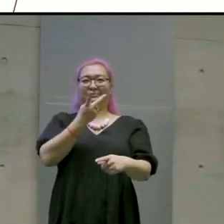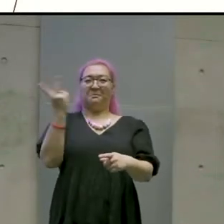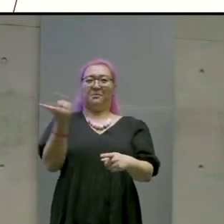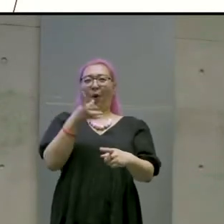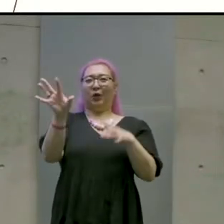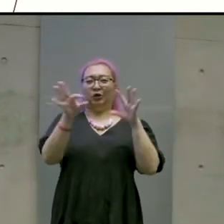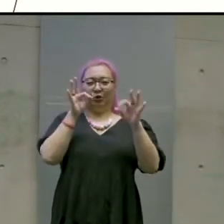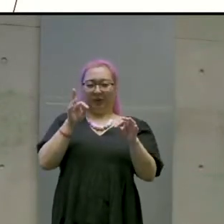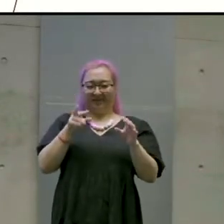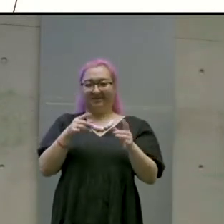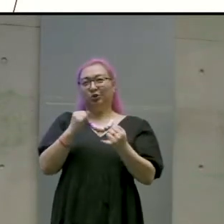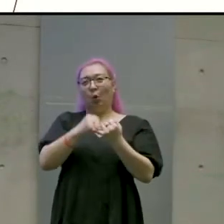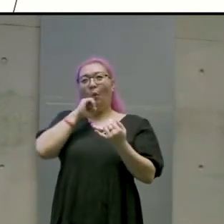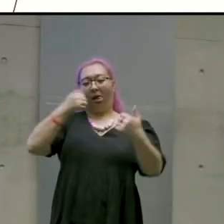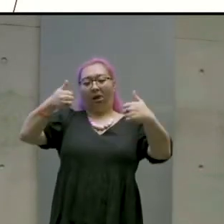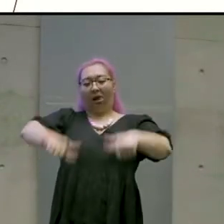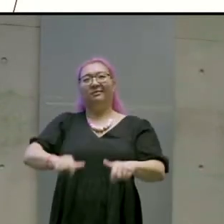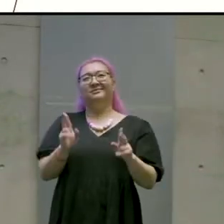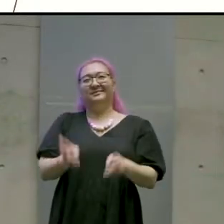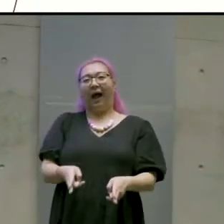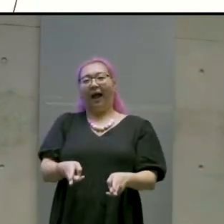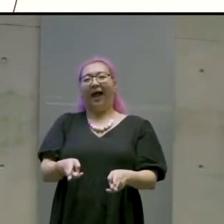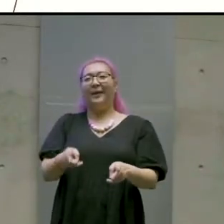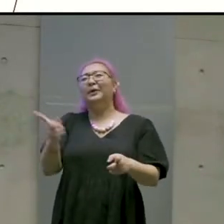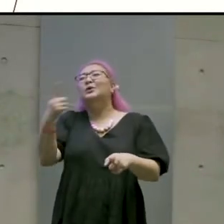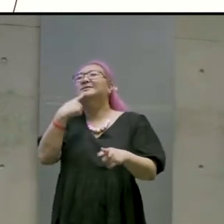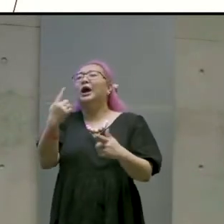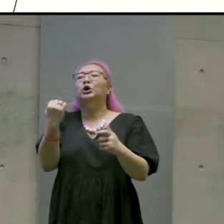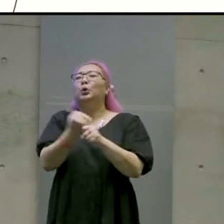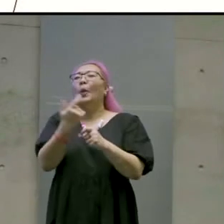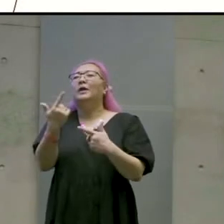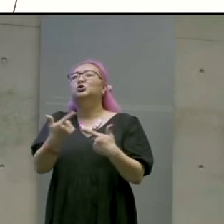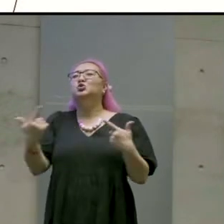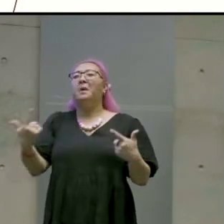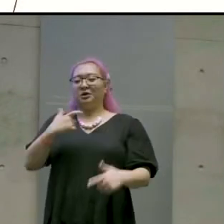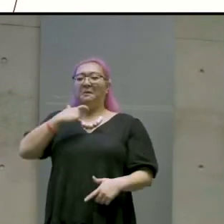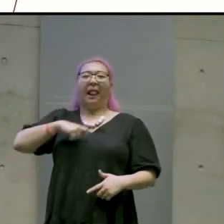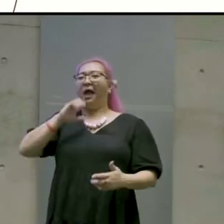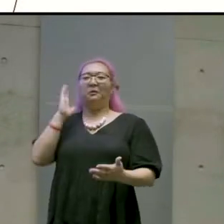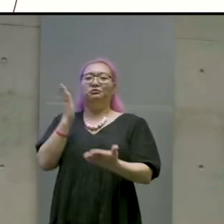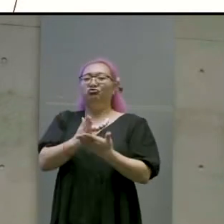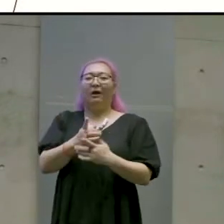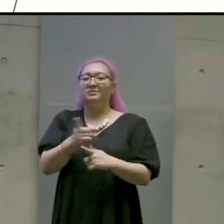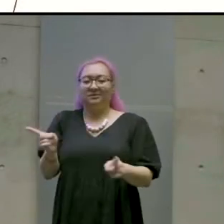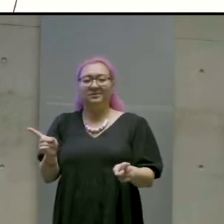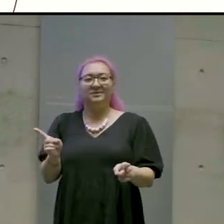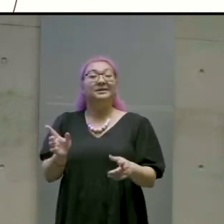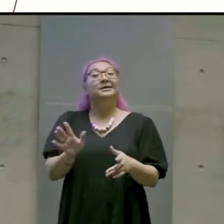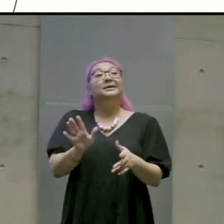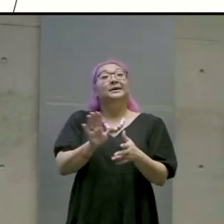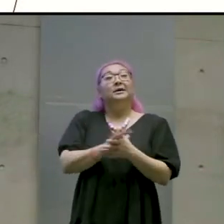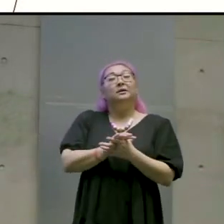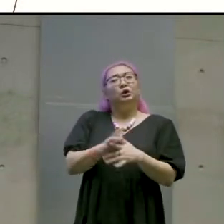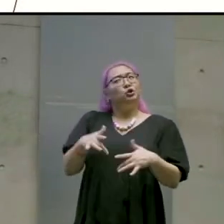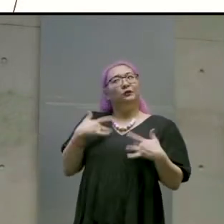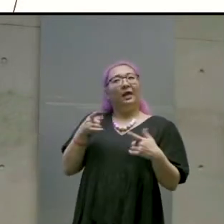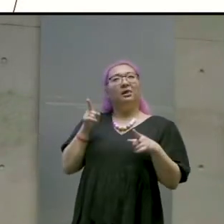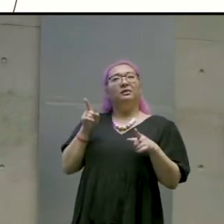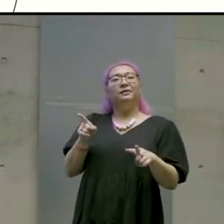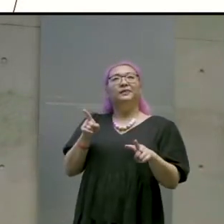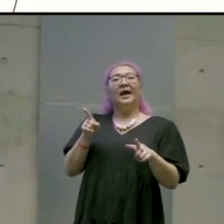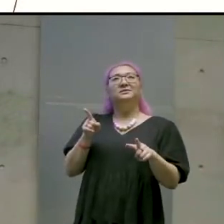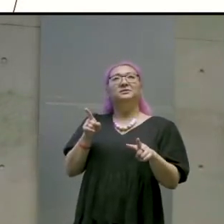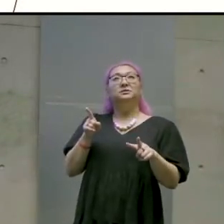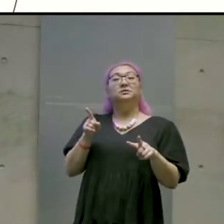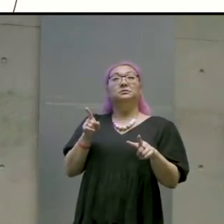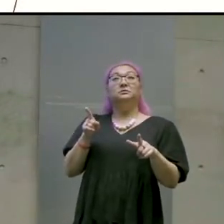you. It sort of frames the design of choices as like a dialogue between the designer and the player. Do you think that changes when